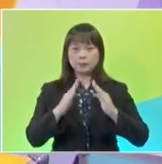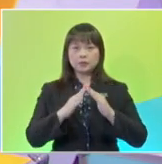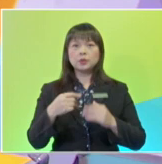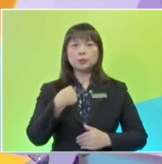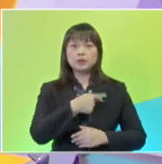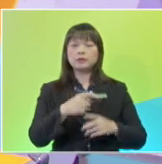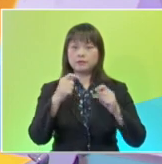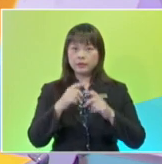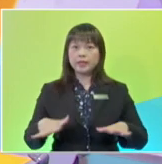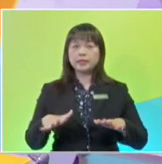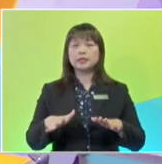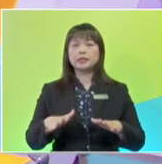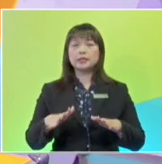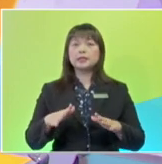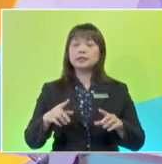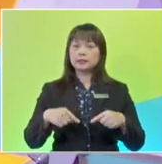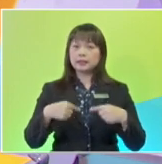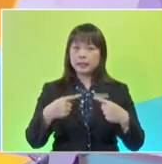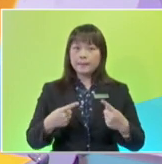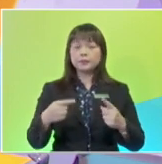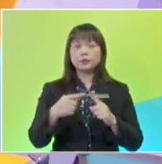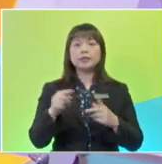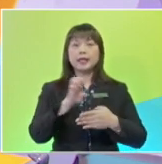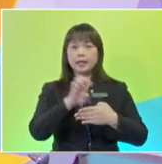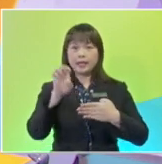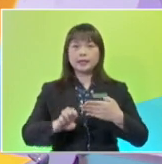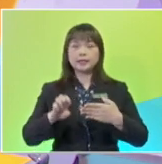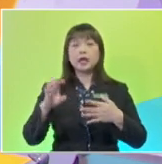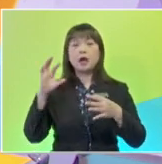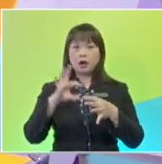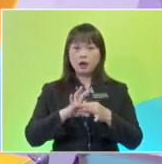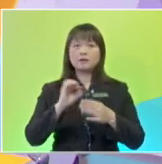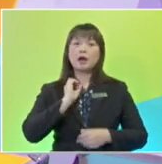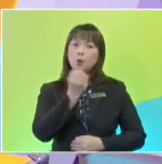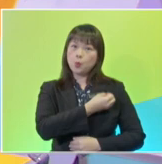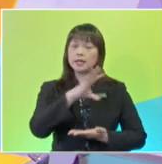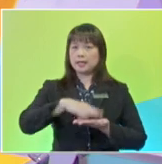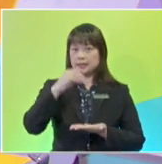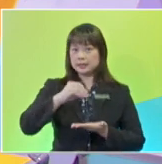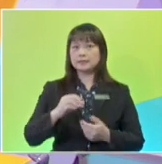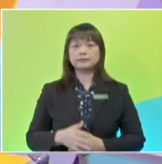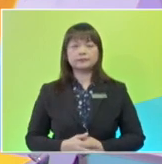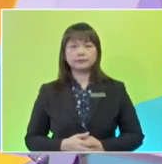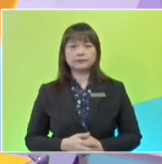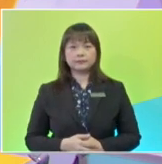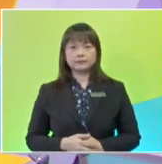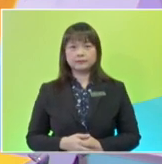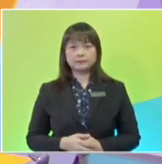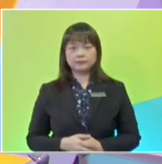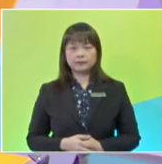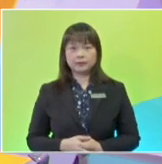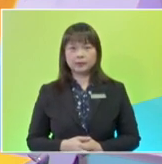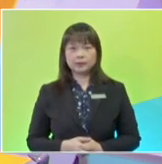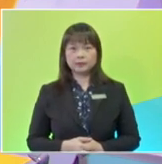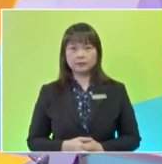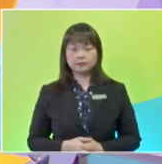come to the end of our experiment and session for today. So, Mr. Q, can we have a quick summary, please, from what we have learned today? Okay.